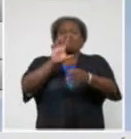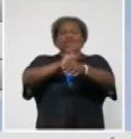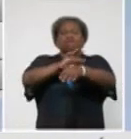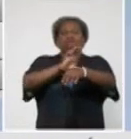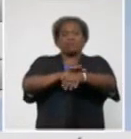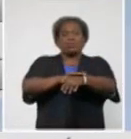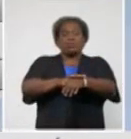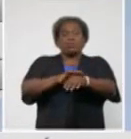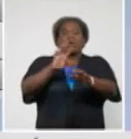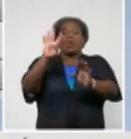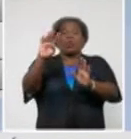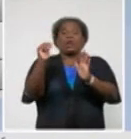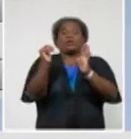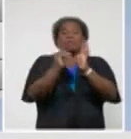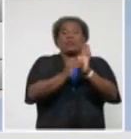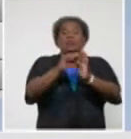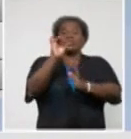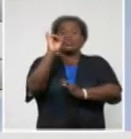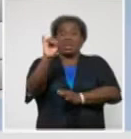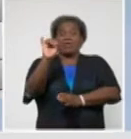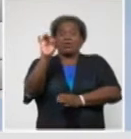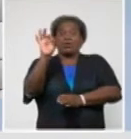485,147, of which